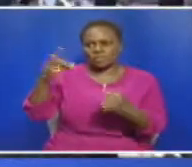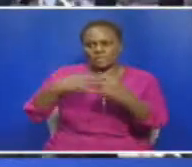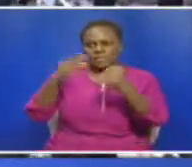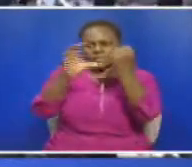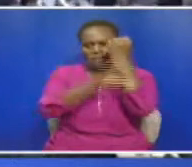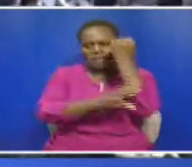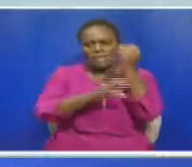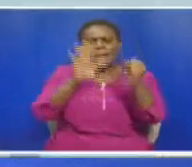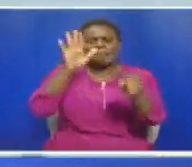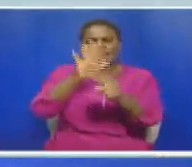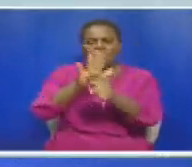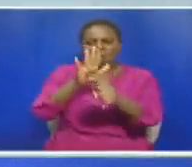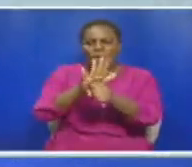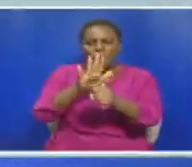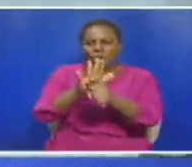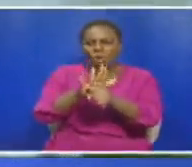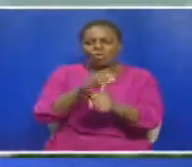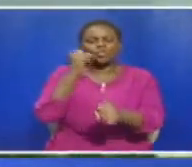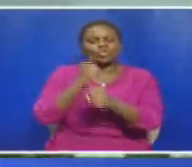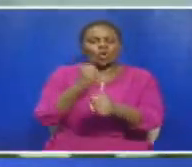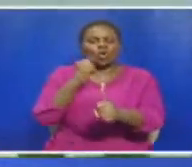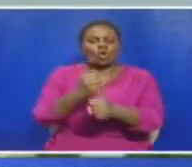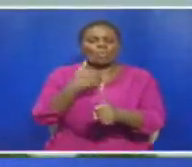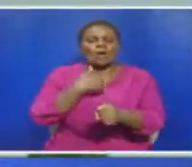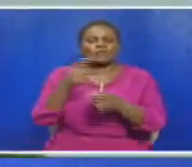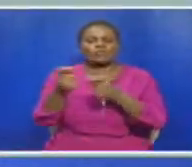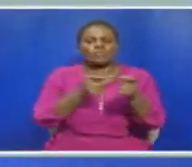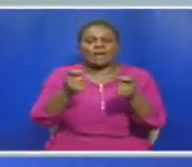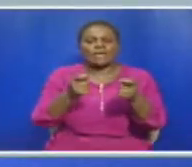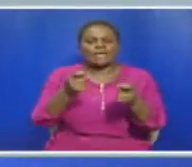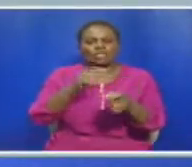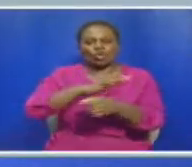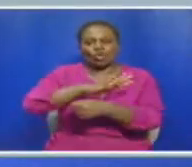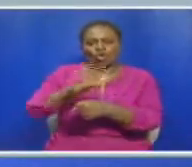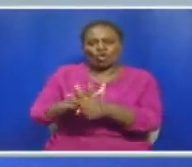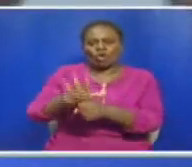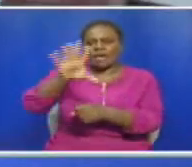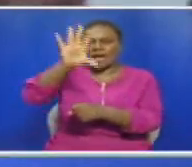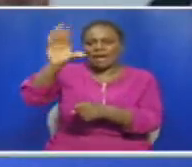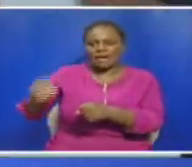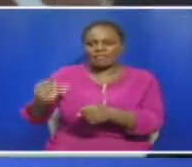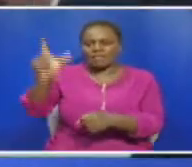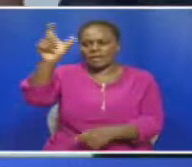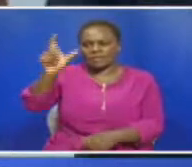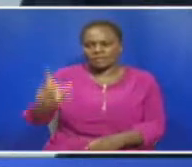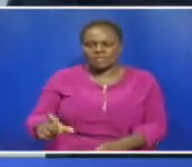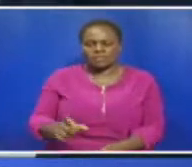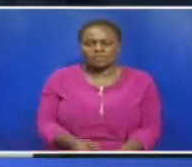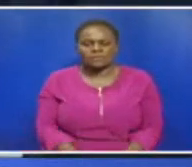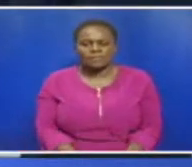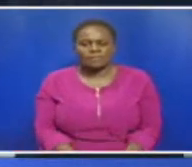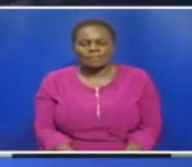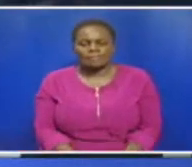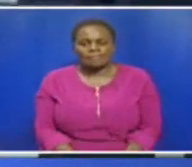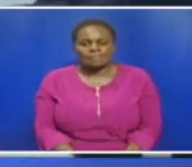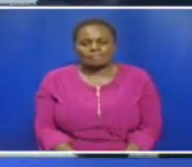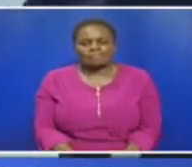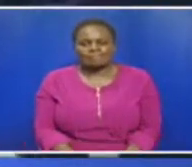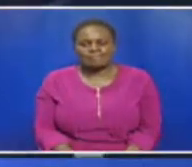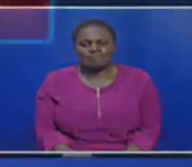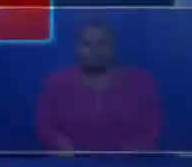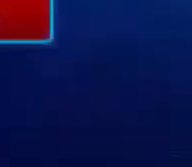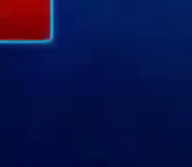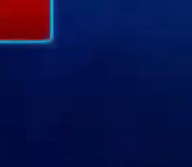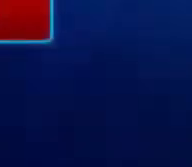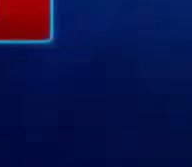a lot more remains on his in tray to manage the pandemic in the African region. Sada Hassan, KTN News.